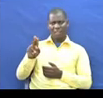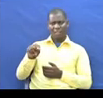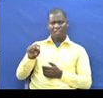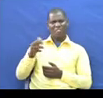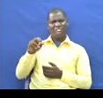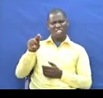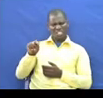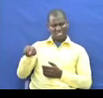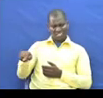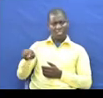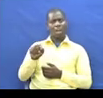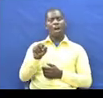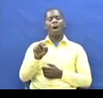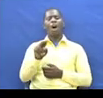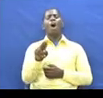functions